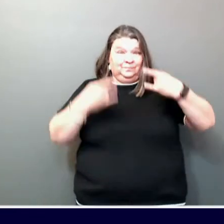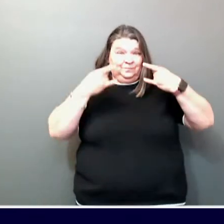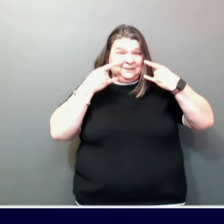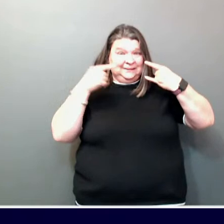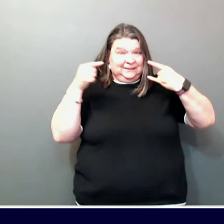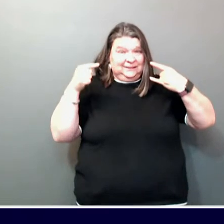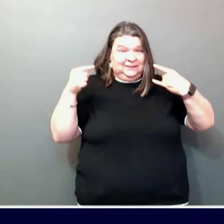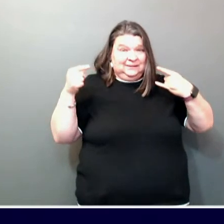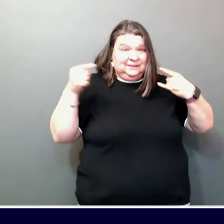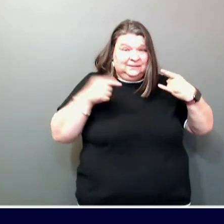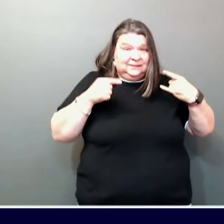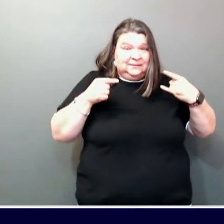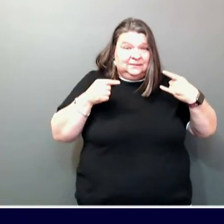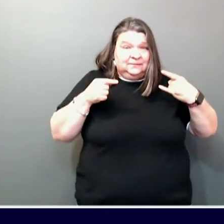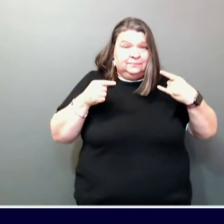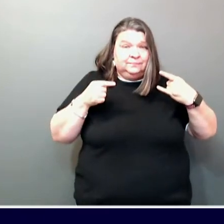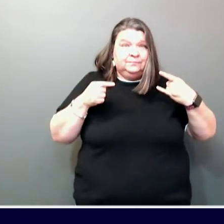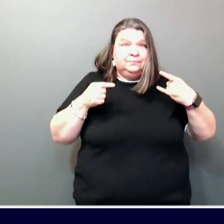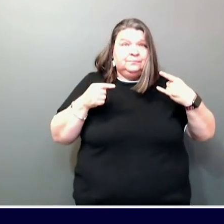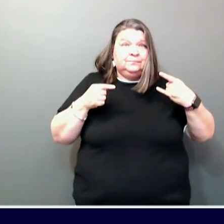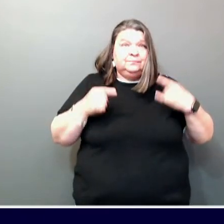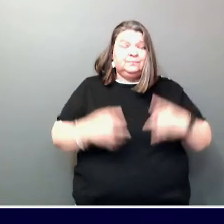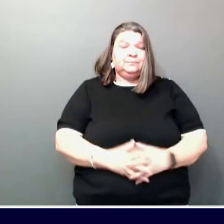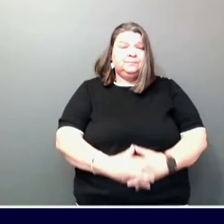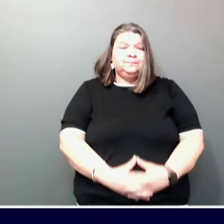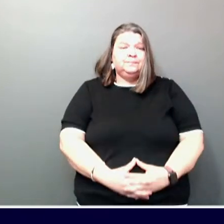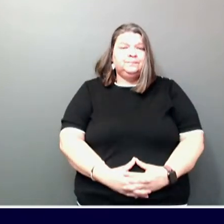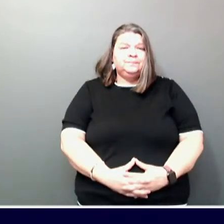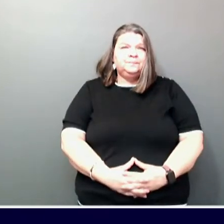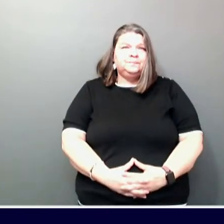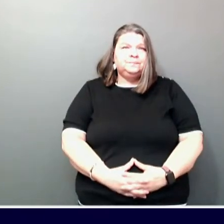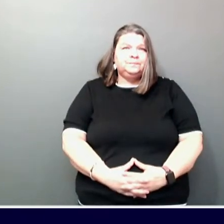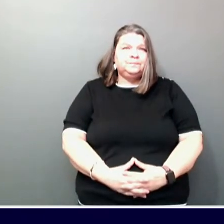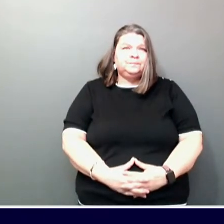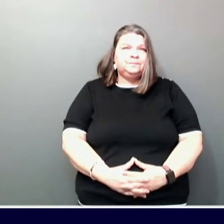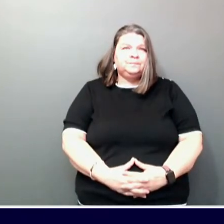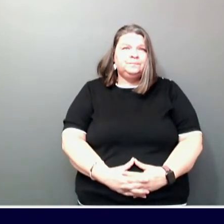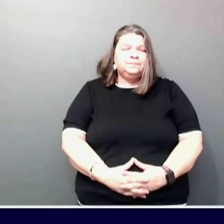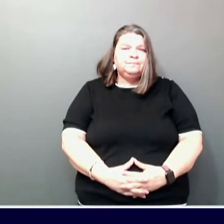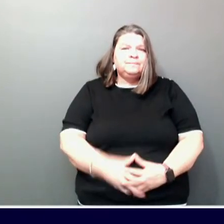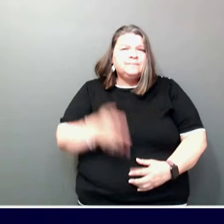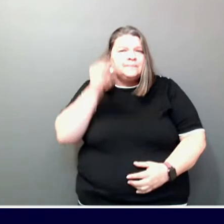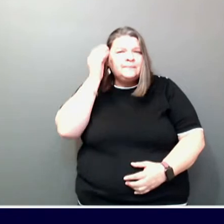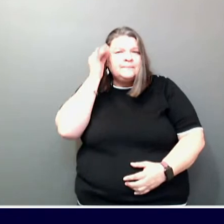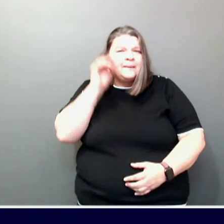area there. So would a large percentage of the